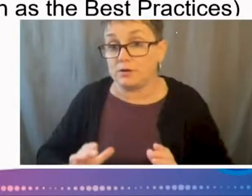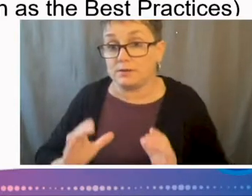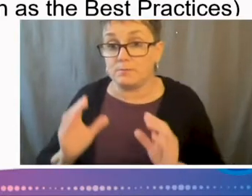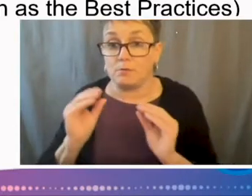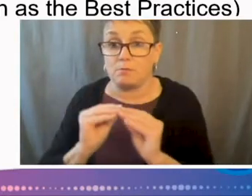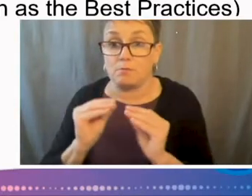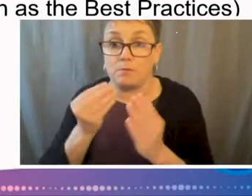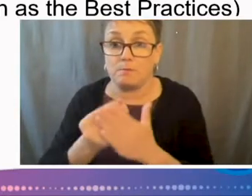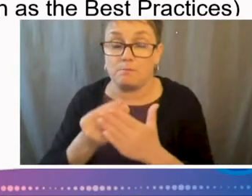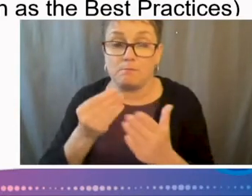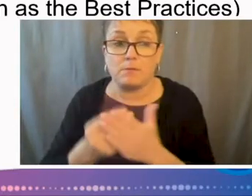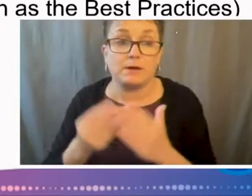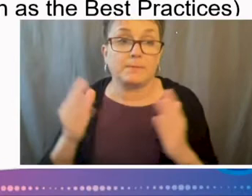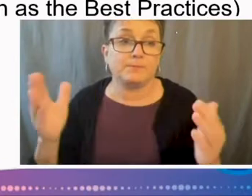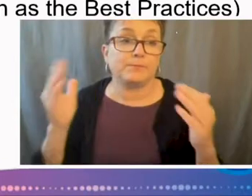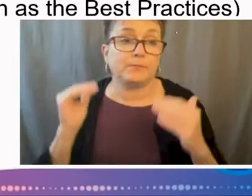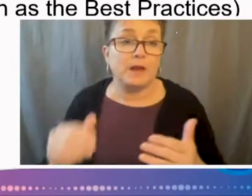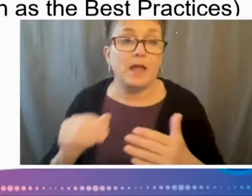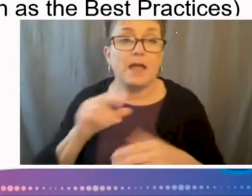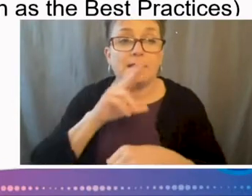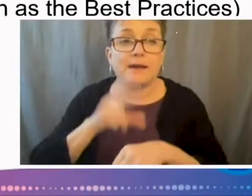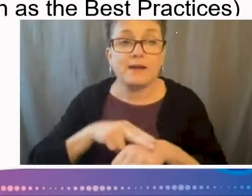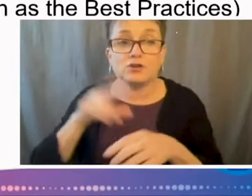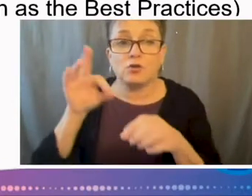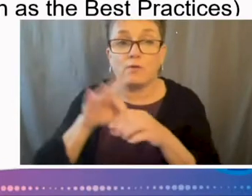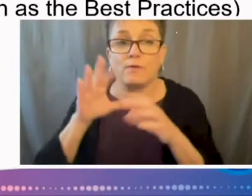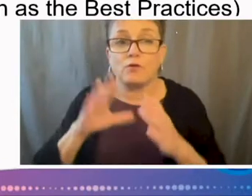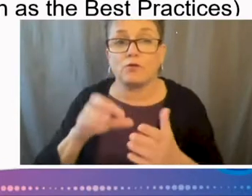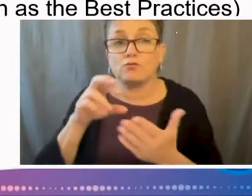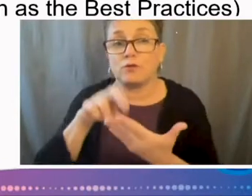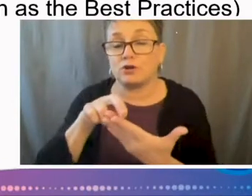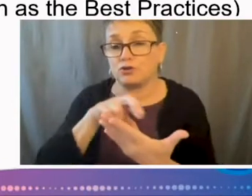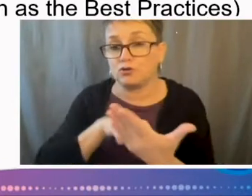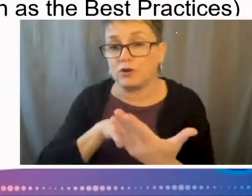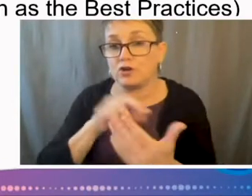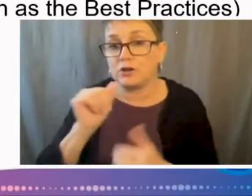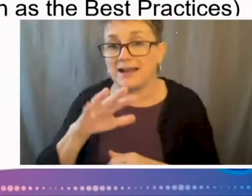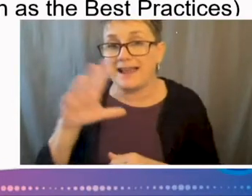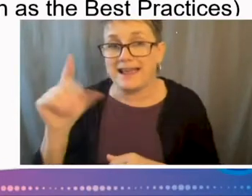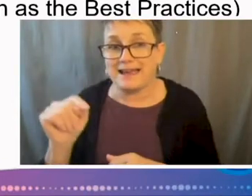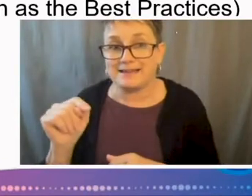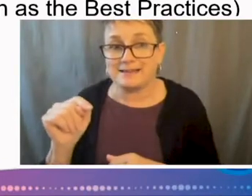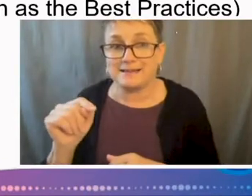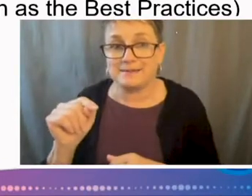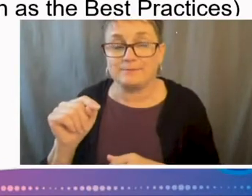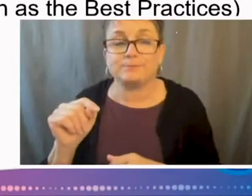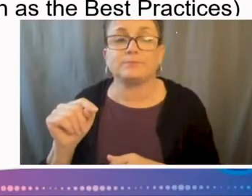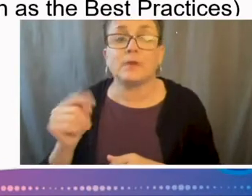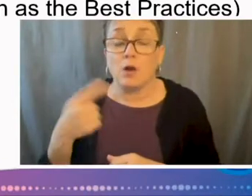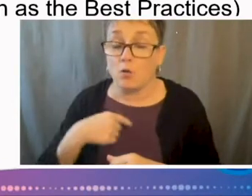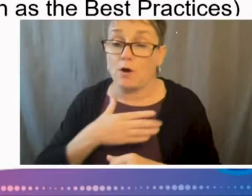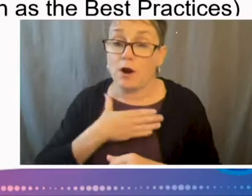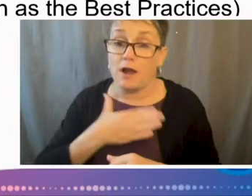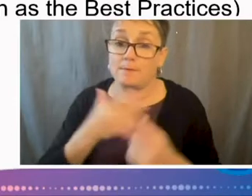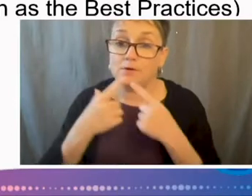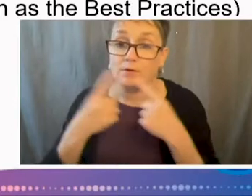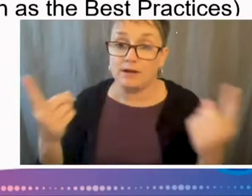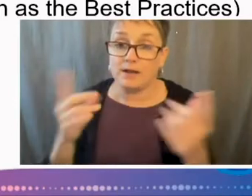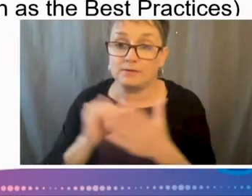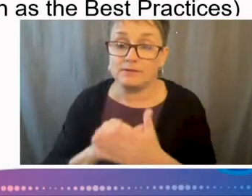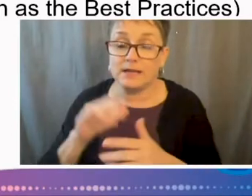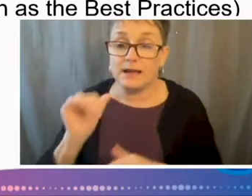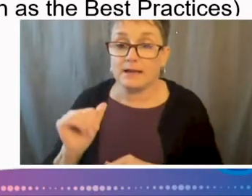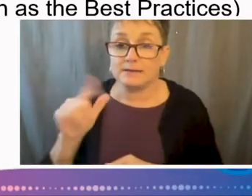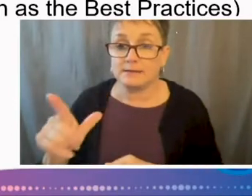Voter Registration Act, or NAVRA. In response to the National Voter Registration Act, We are happy to announce that AccessLink currently provides